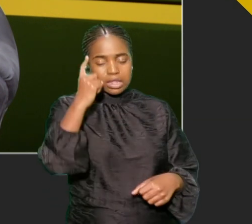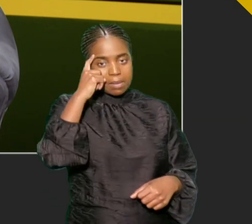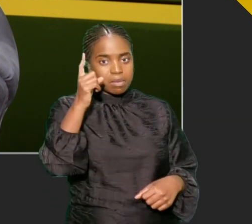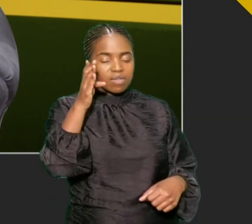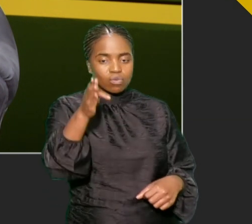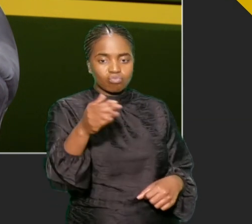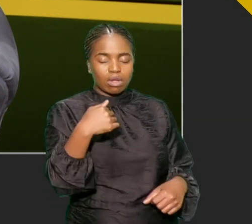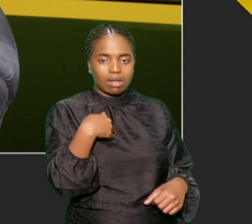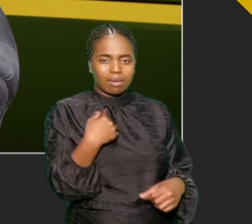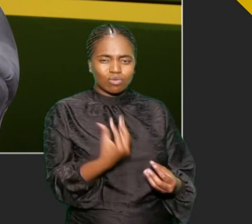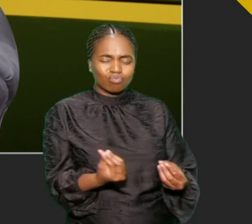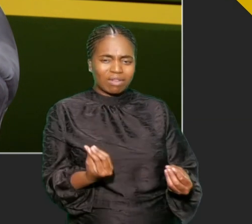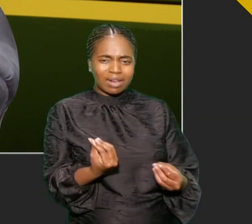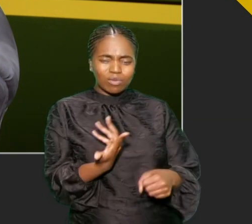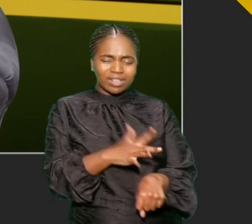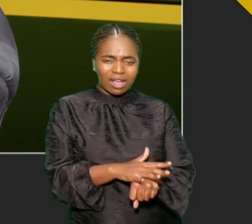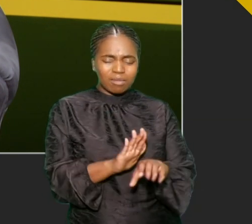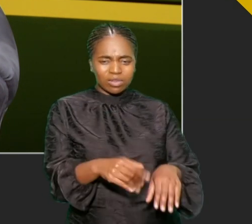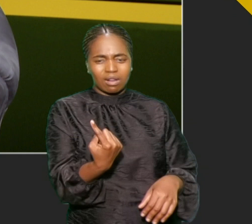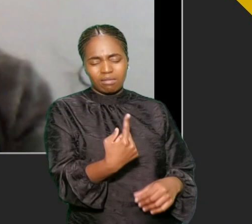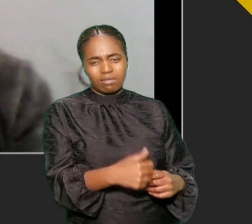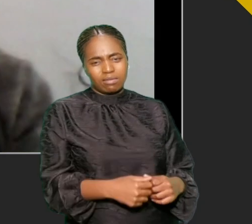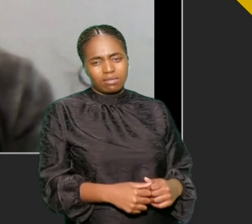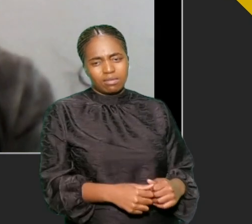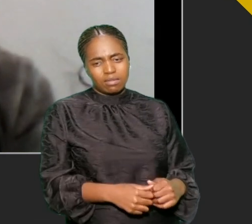wait, can I, I'm leaving my children?